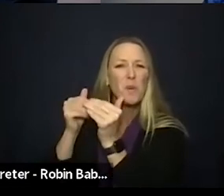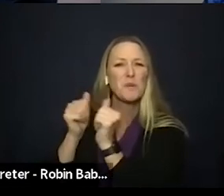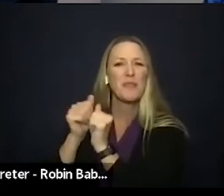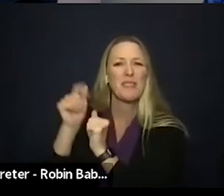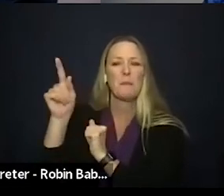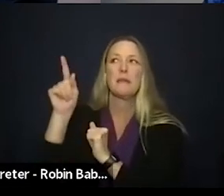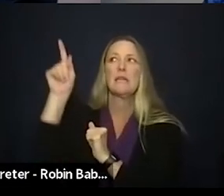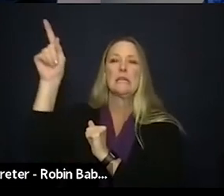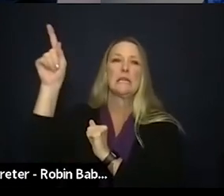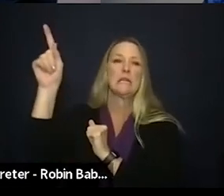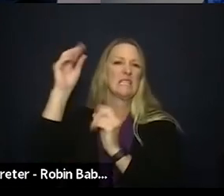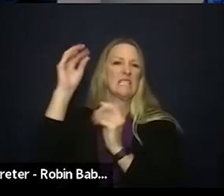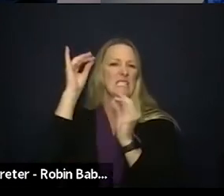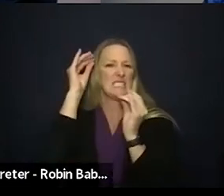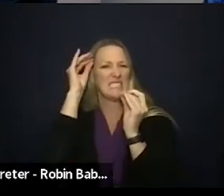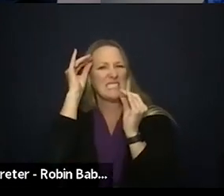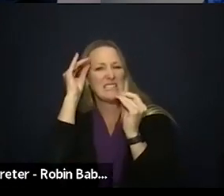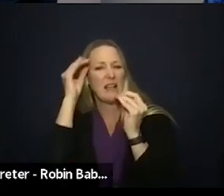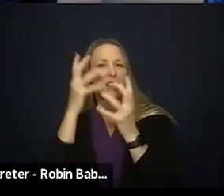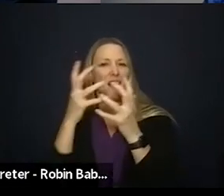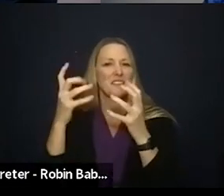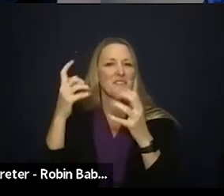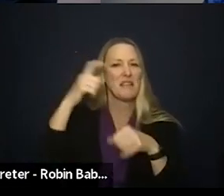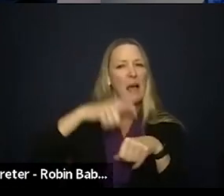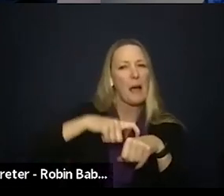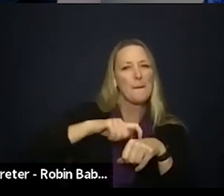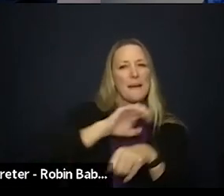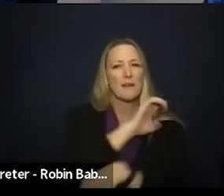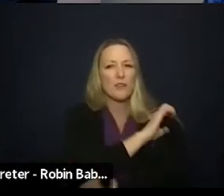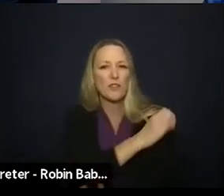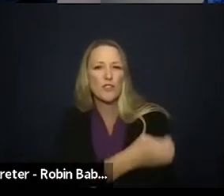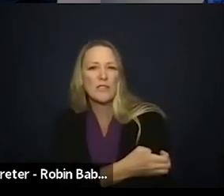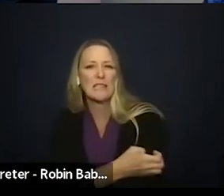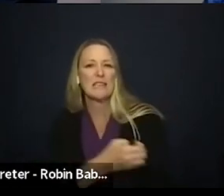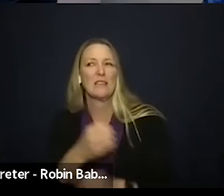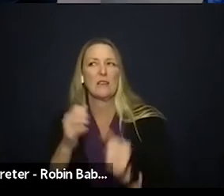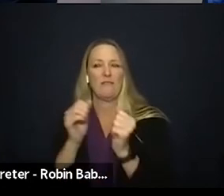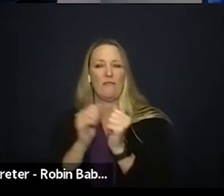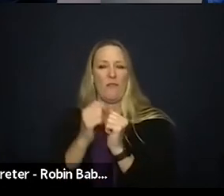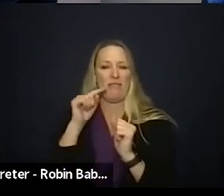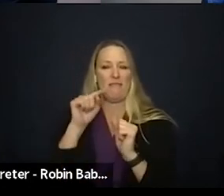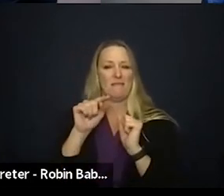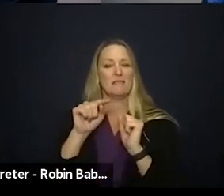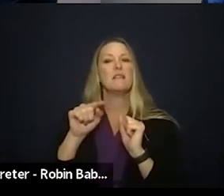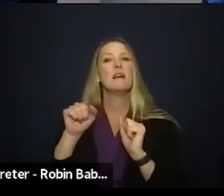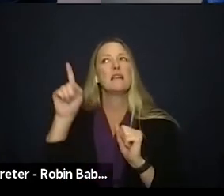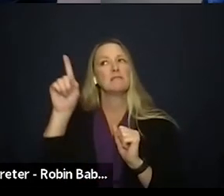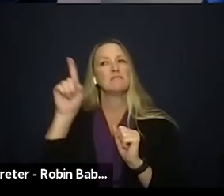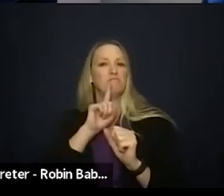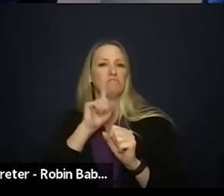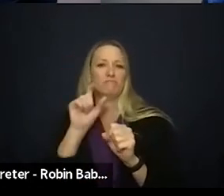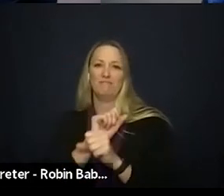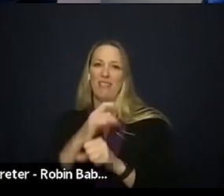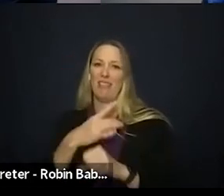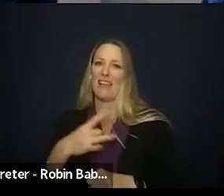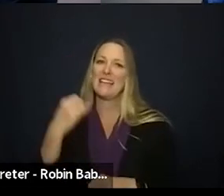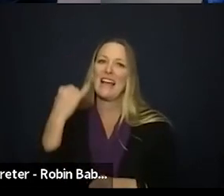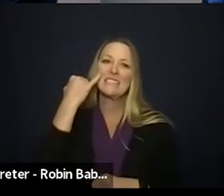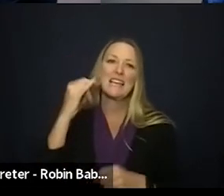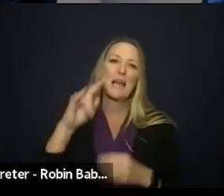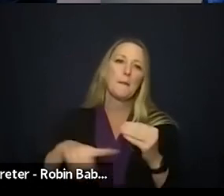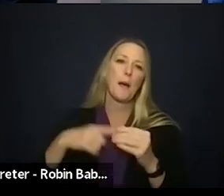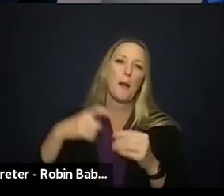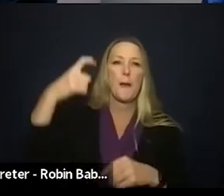a lot of thought and time and energy to it and as we've been talking about he really does like this idea of brains on